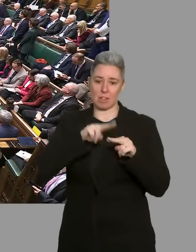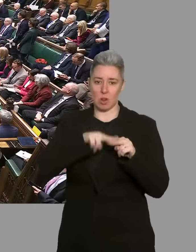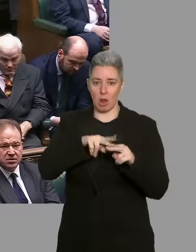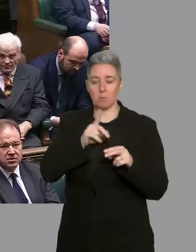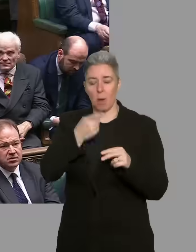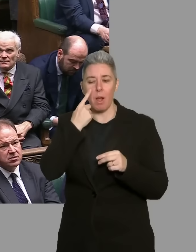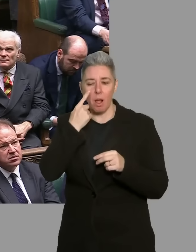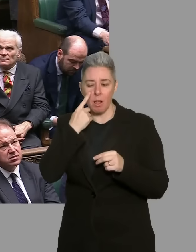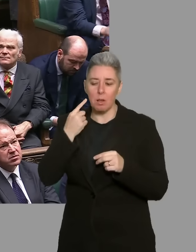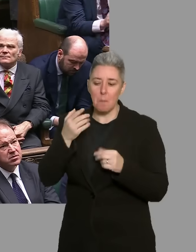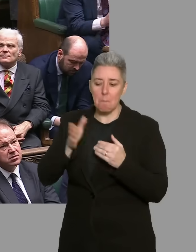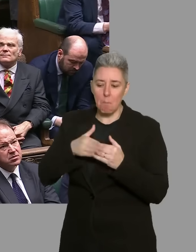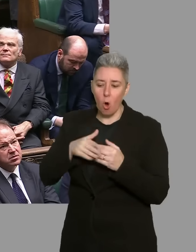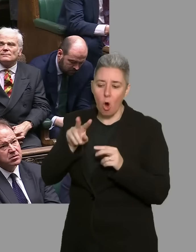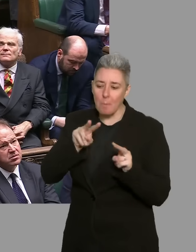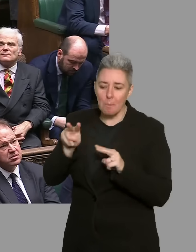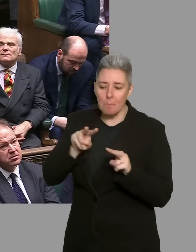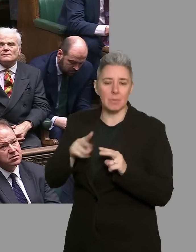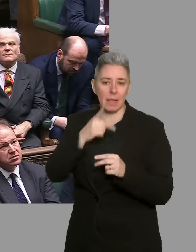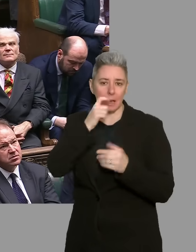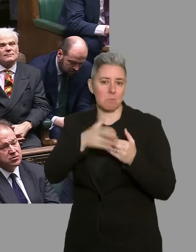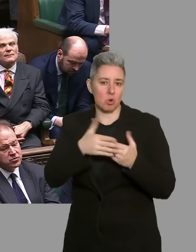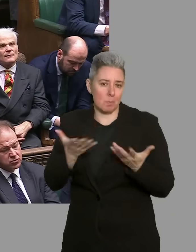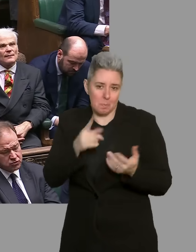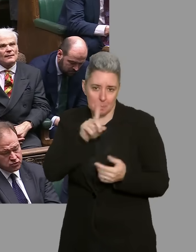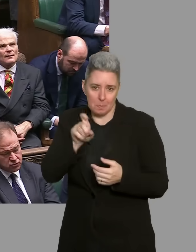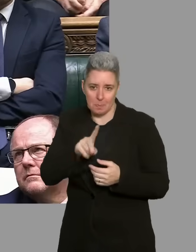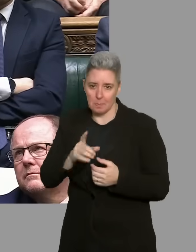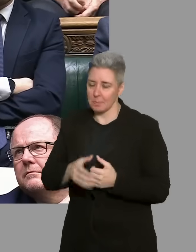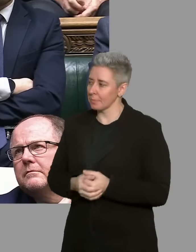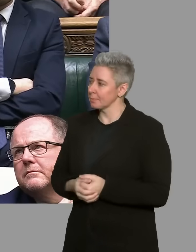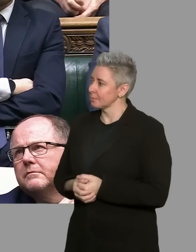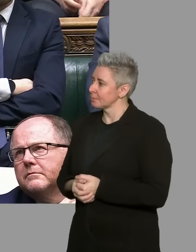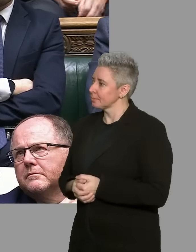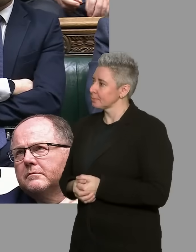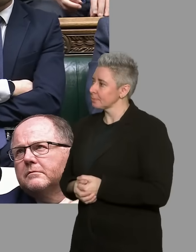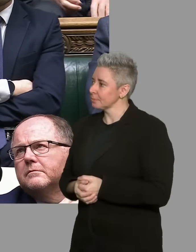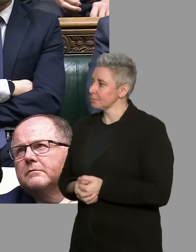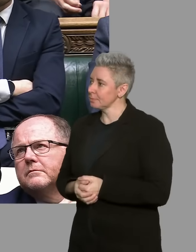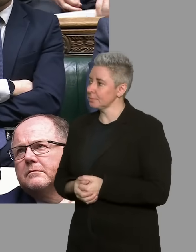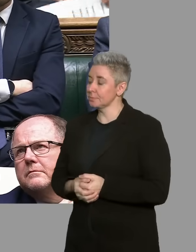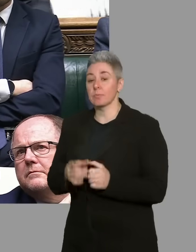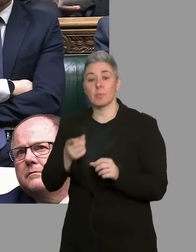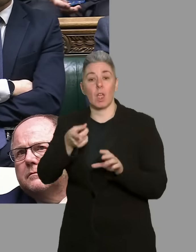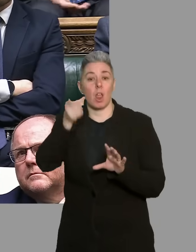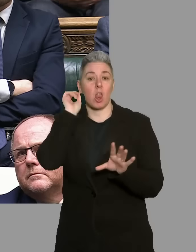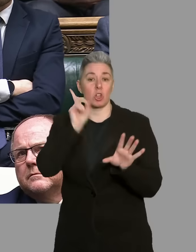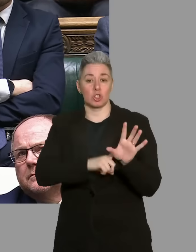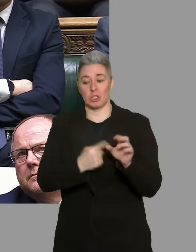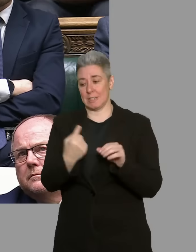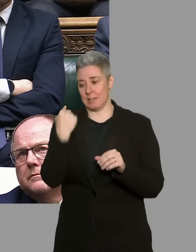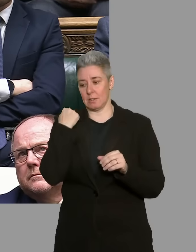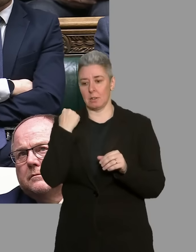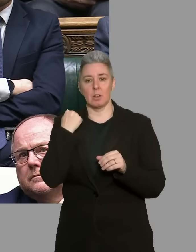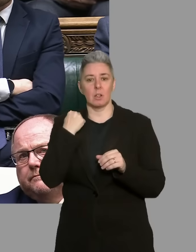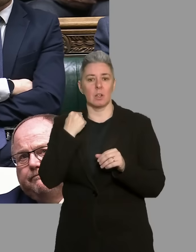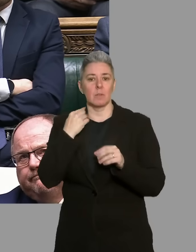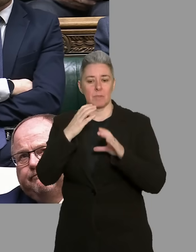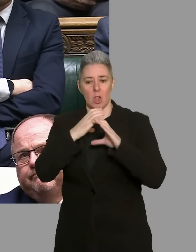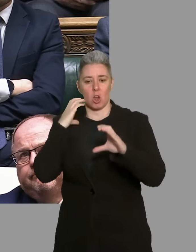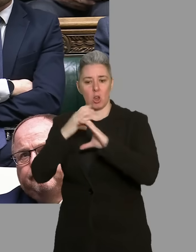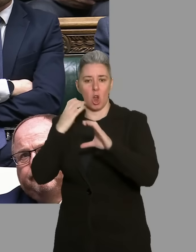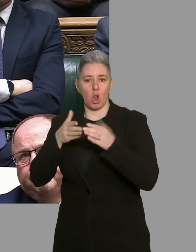Thank you, Mr. Speaker. Late last year, the cargo vessel Baltic Clipper lost 16 containers off